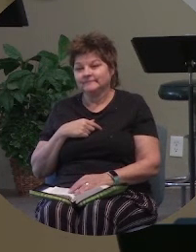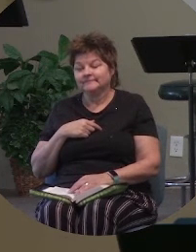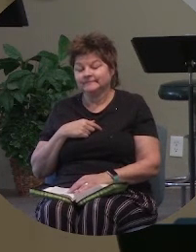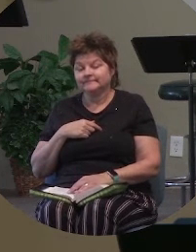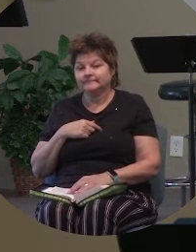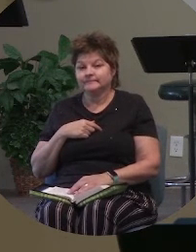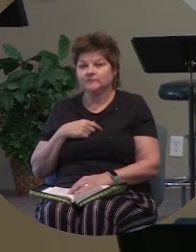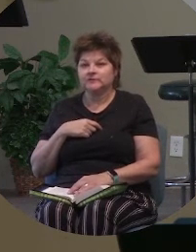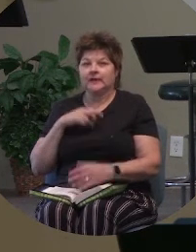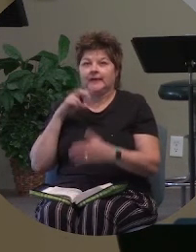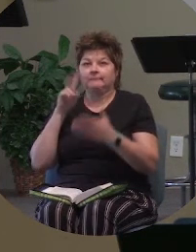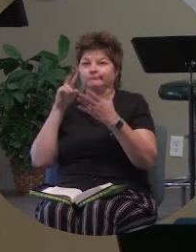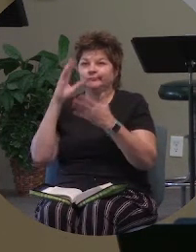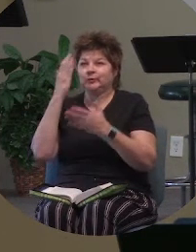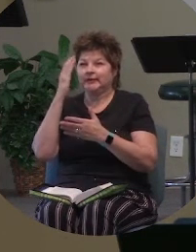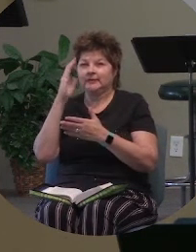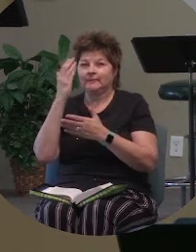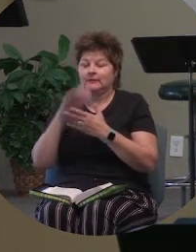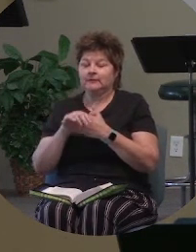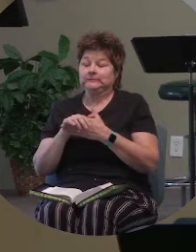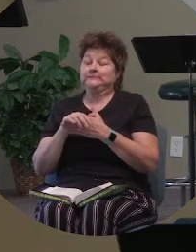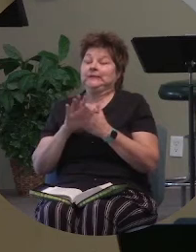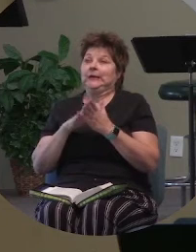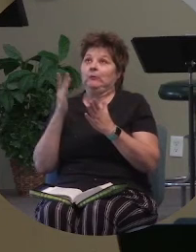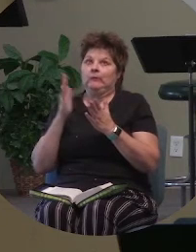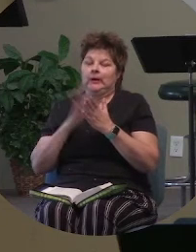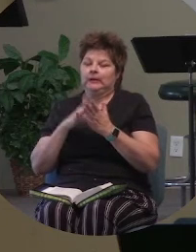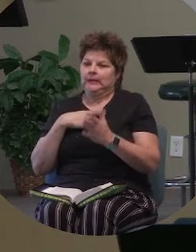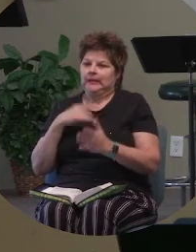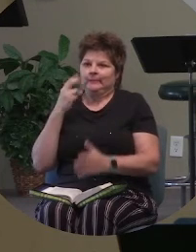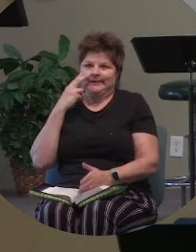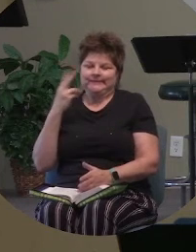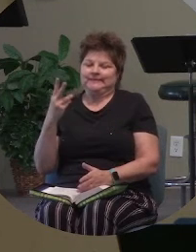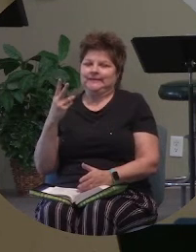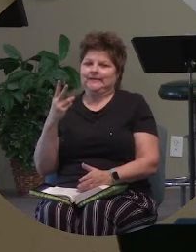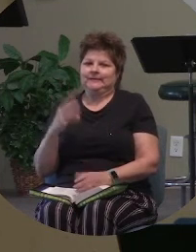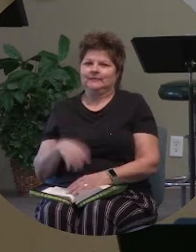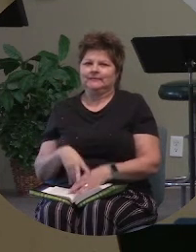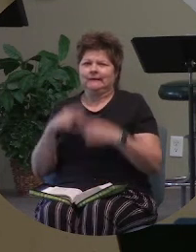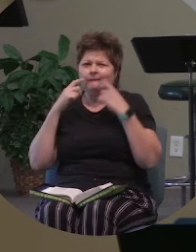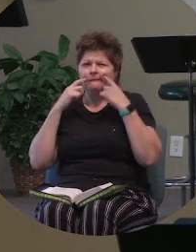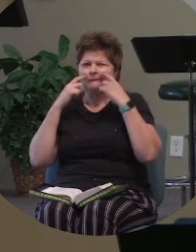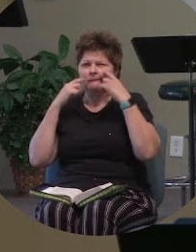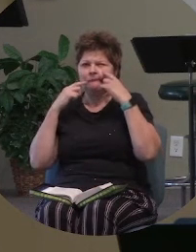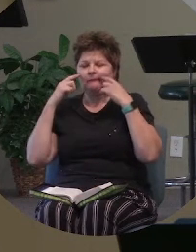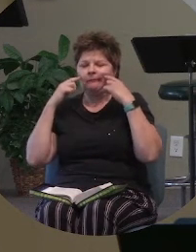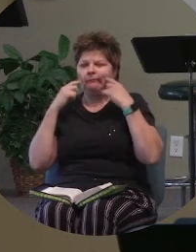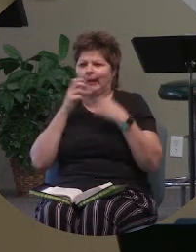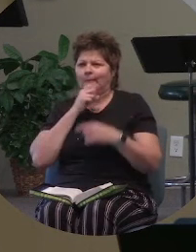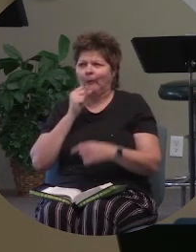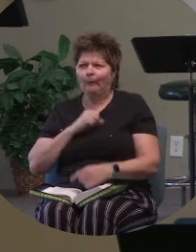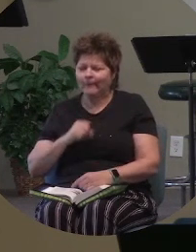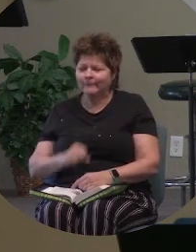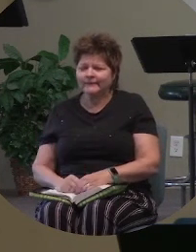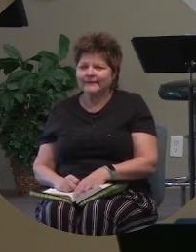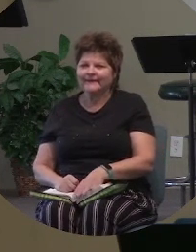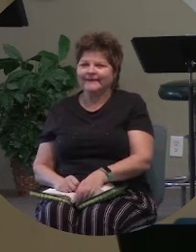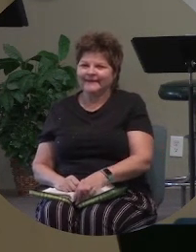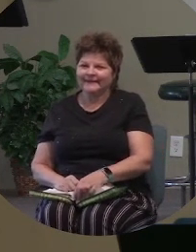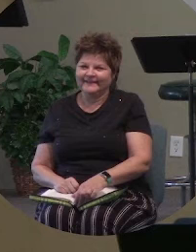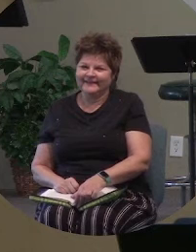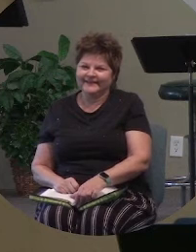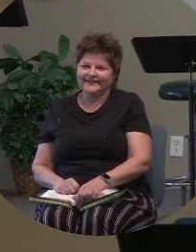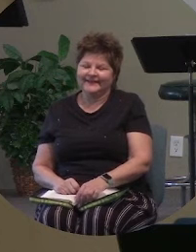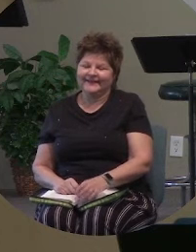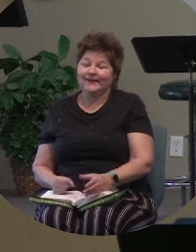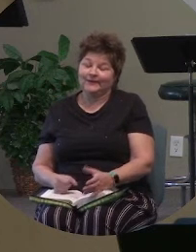See, I look in the mirror, and I rarely like what I see. Man, I got wrinkles. I mean, I'm old.